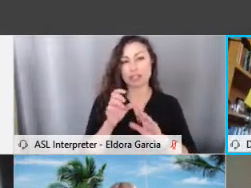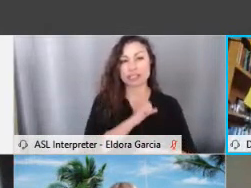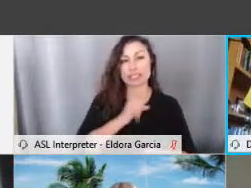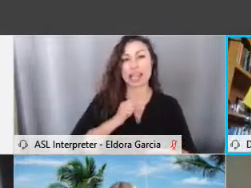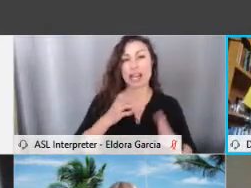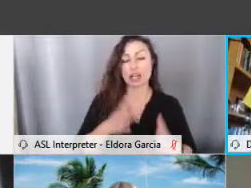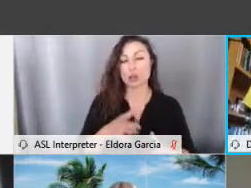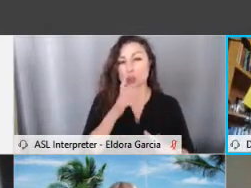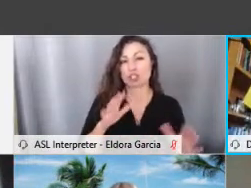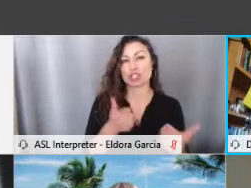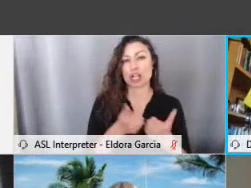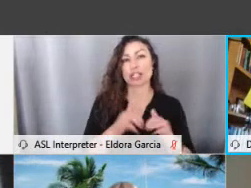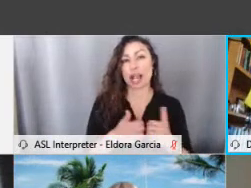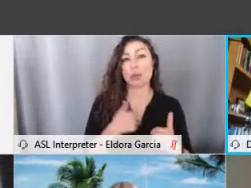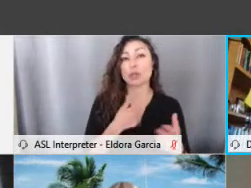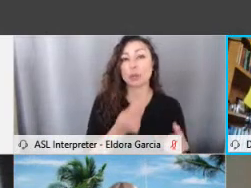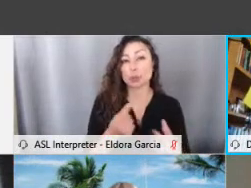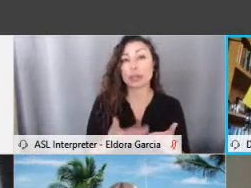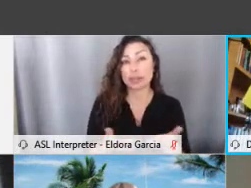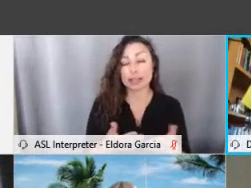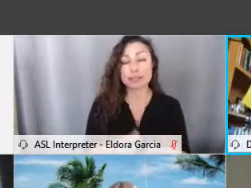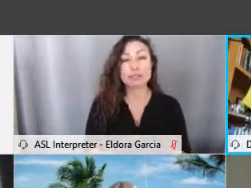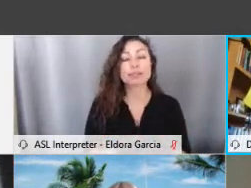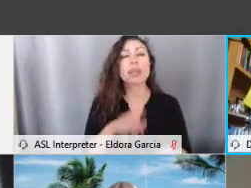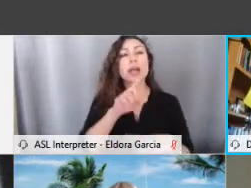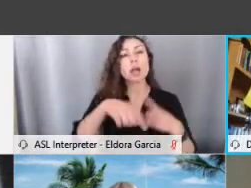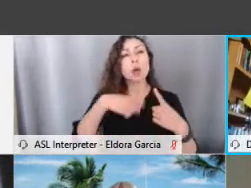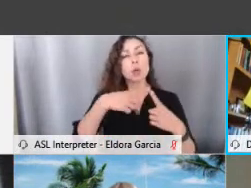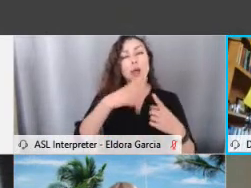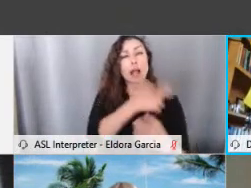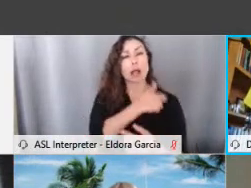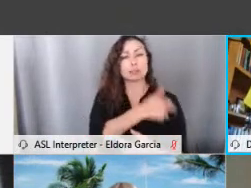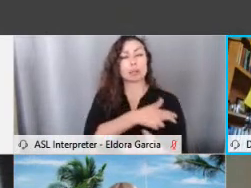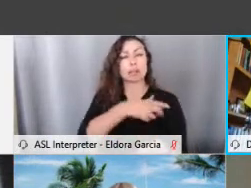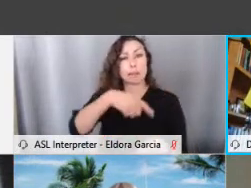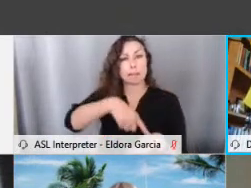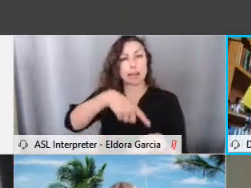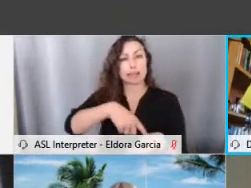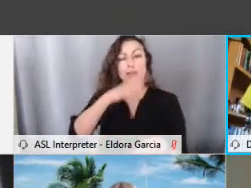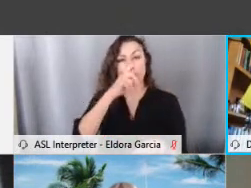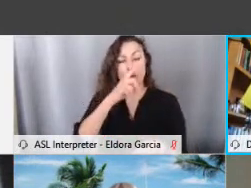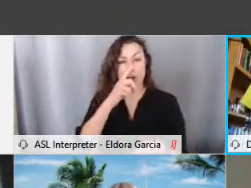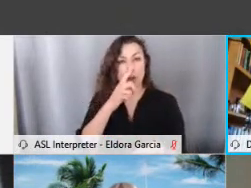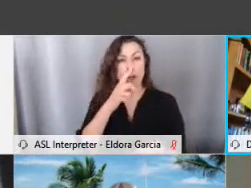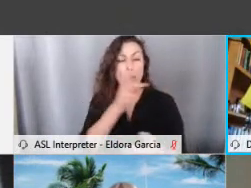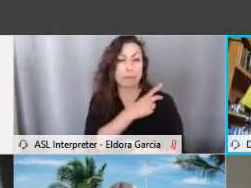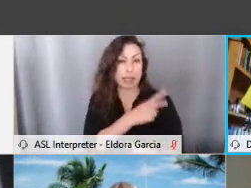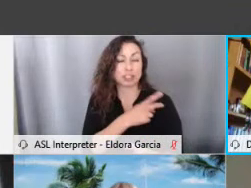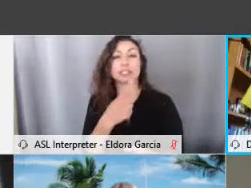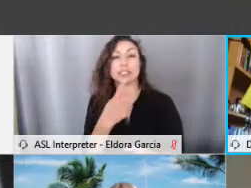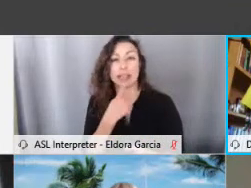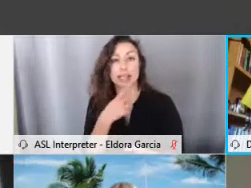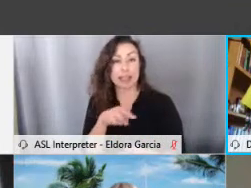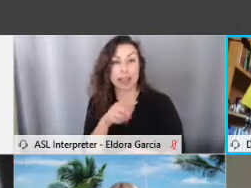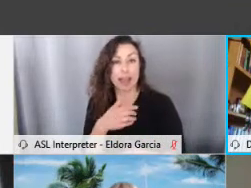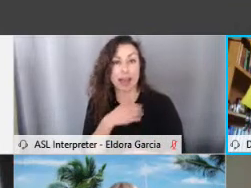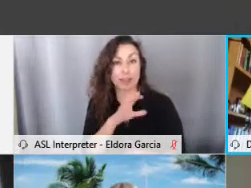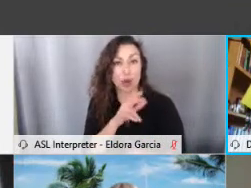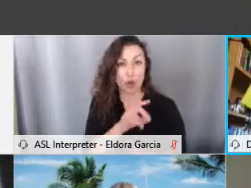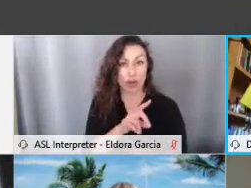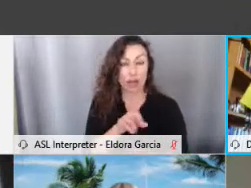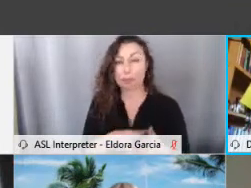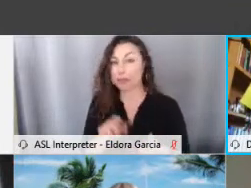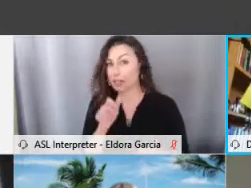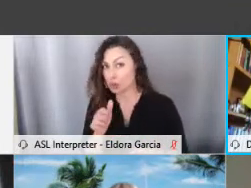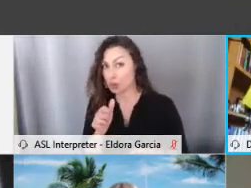of the way we were doing things. When a hospital bills for a patient and says they have COVID and they do